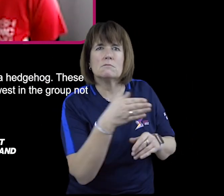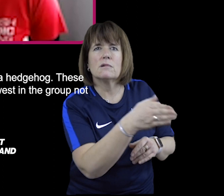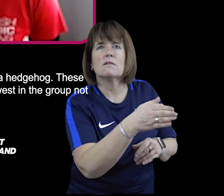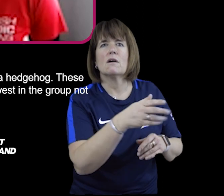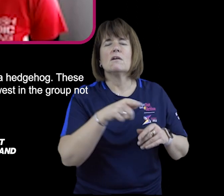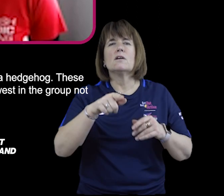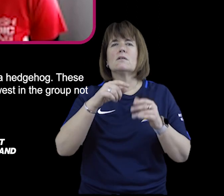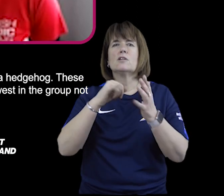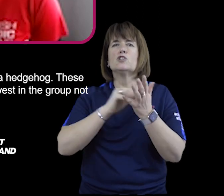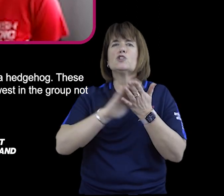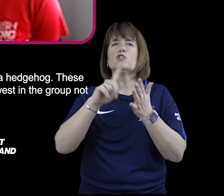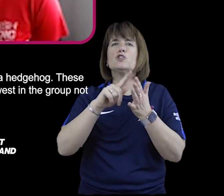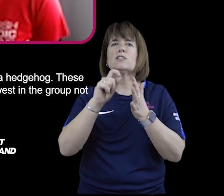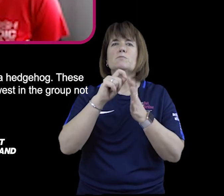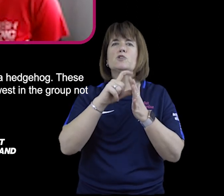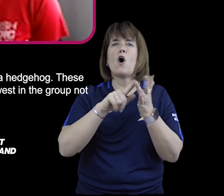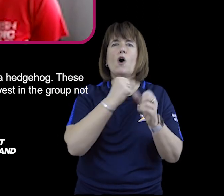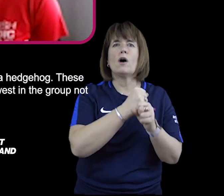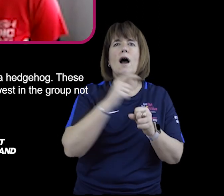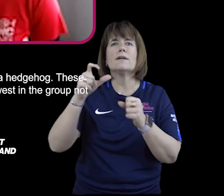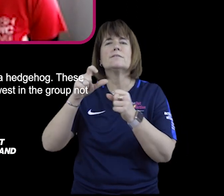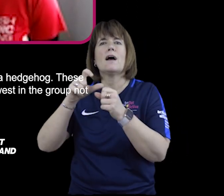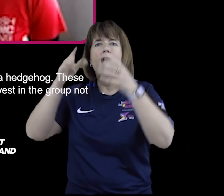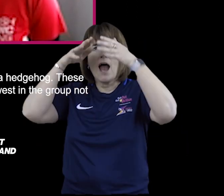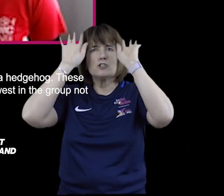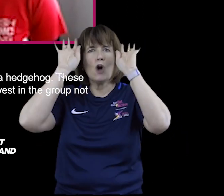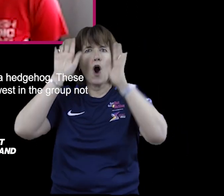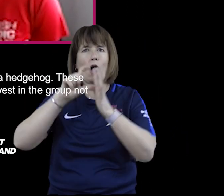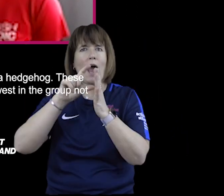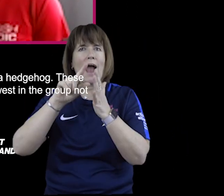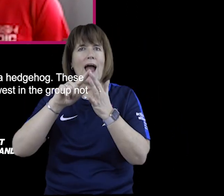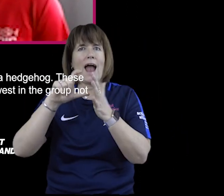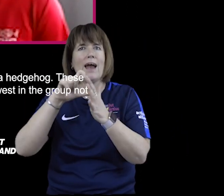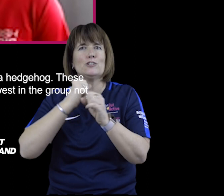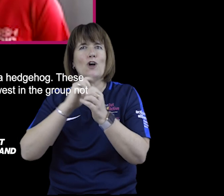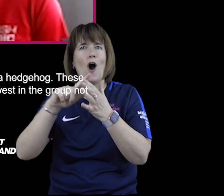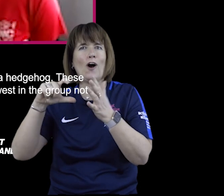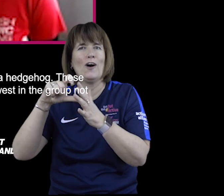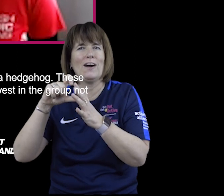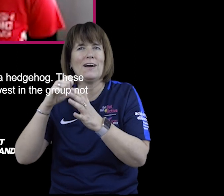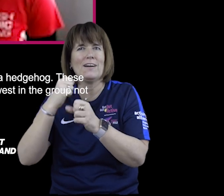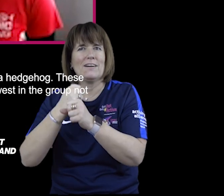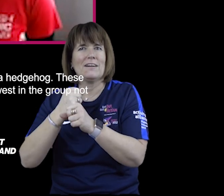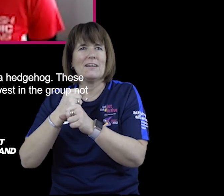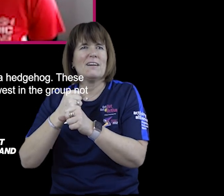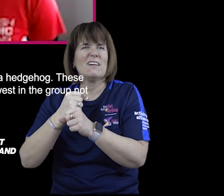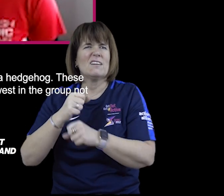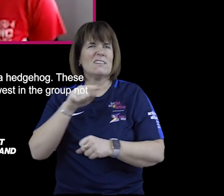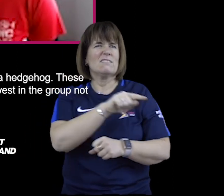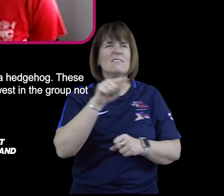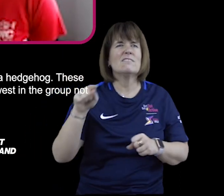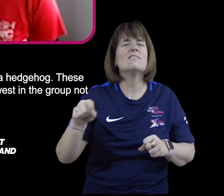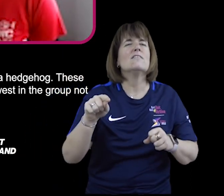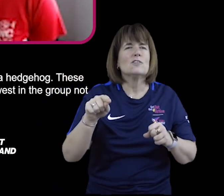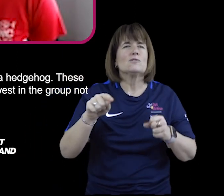shortcuts, something called a sheepdog and a hedgehog. These are ways to maneuver a group, because what we don't want,